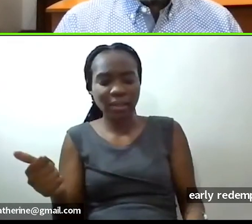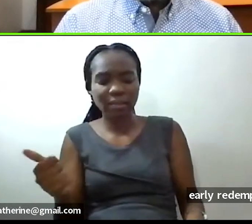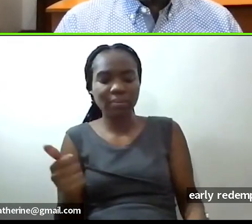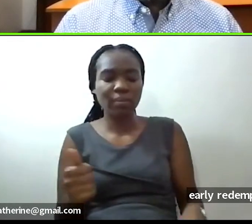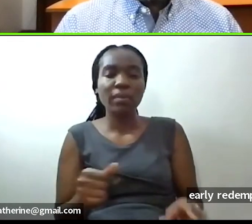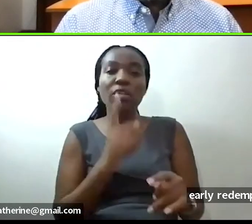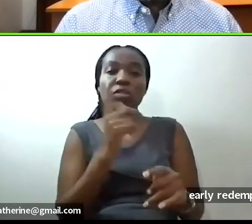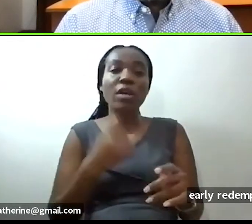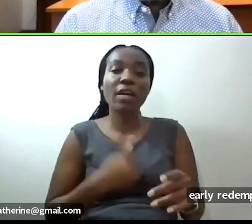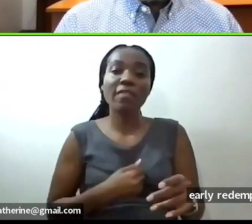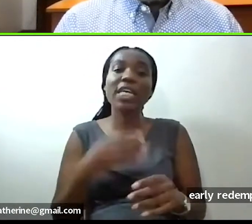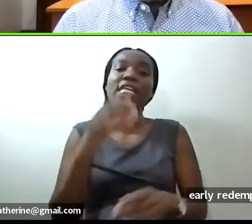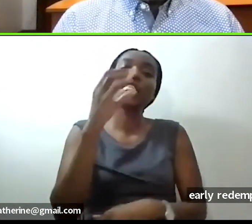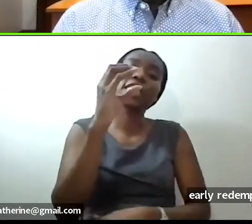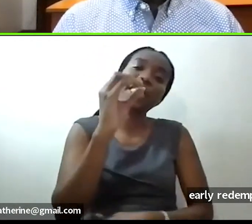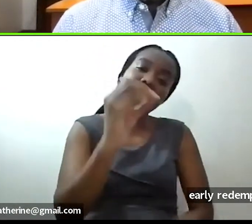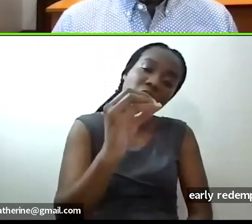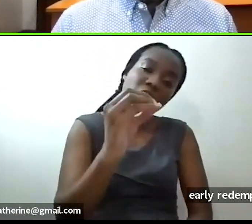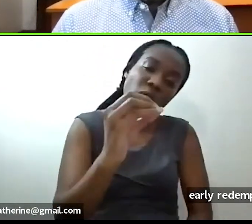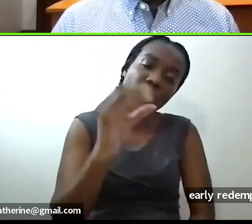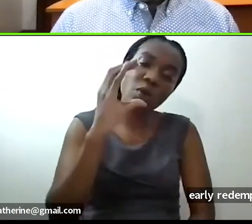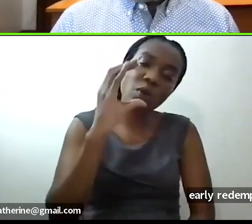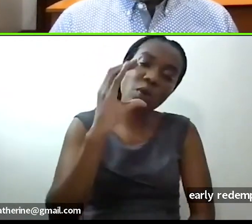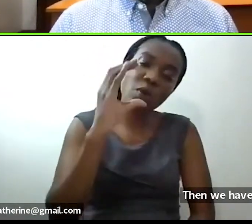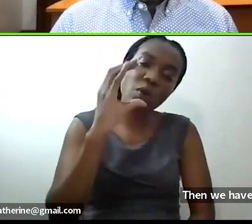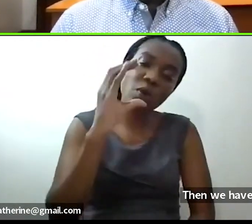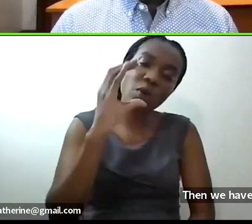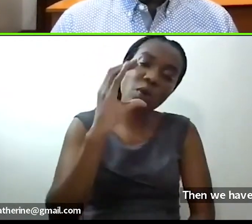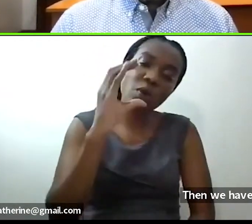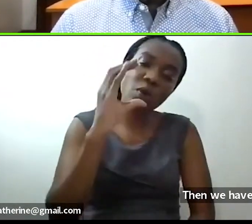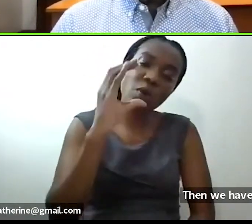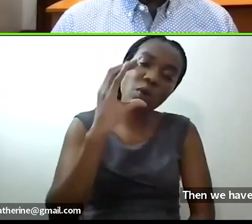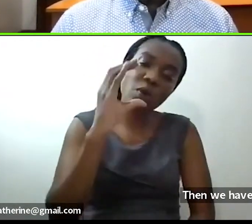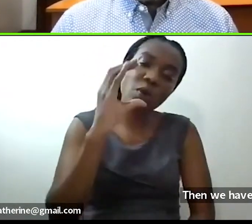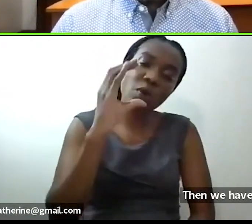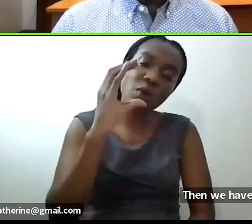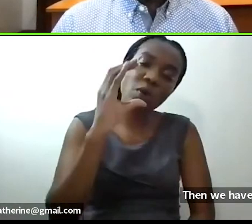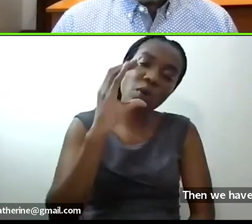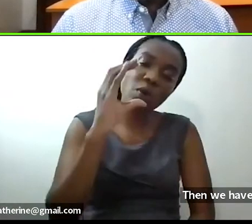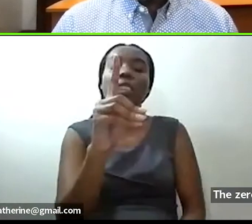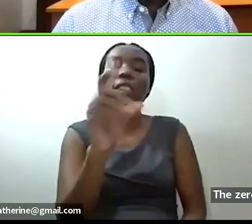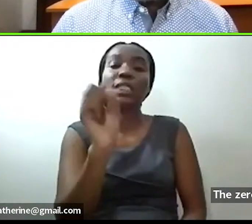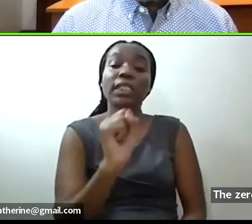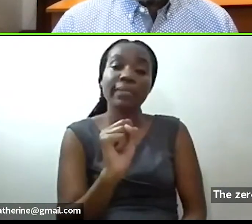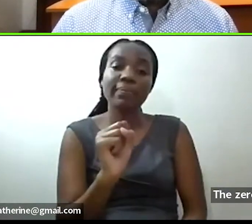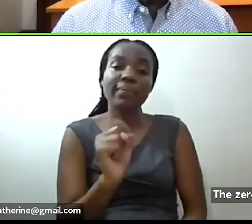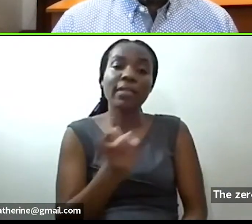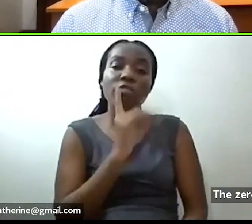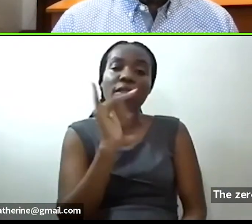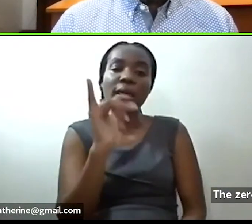coupon bonds. The zero coupon bonds promises no interest payments during the life of the